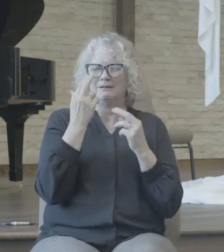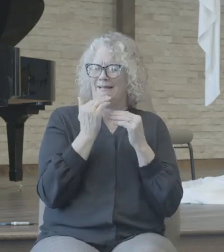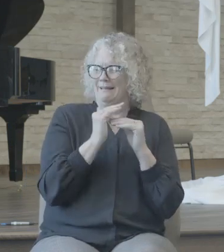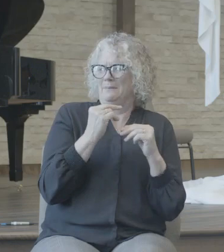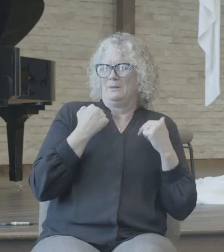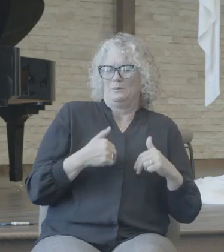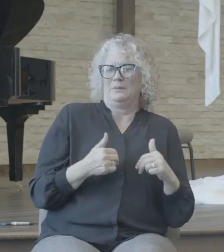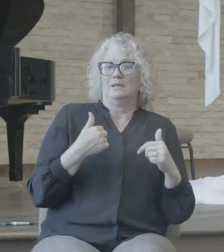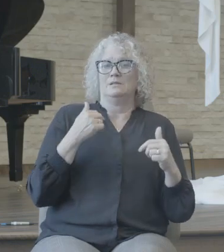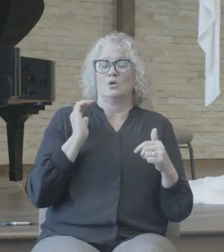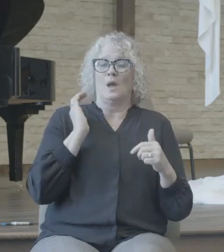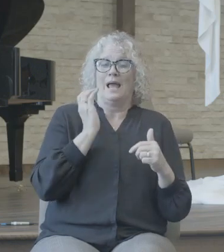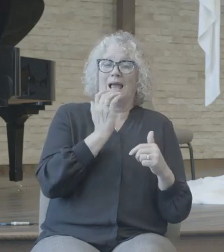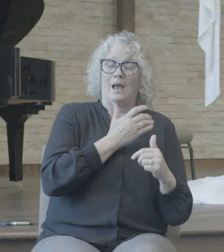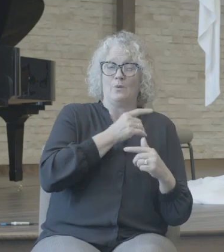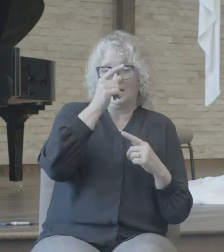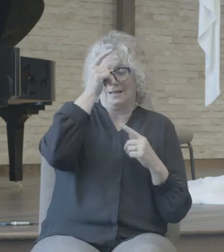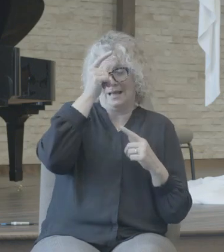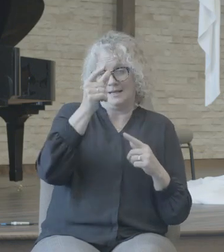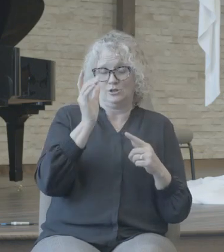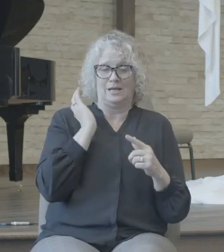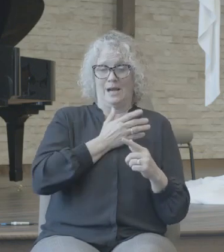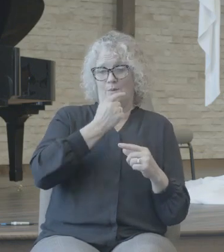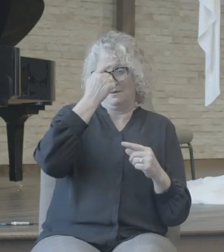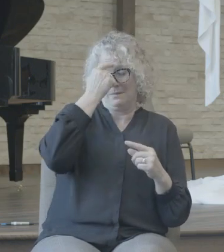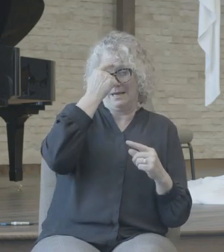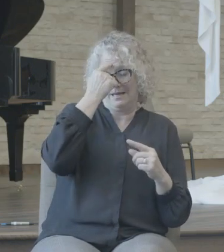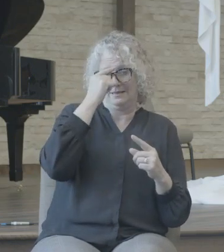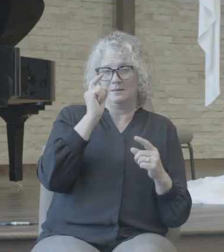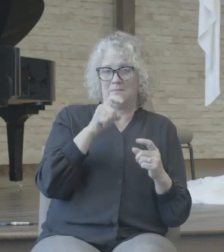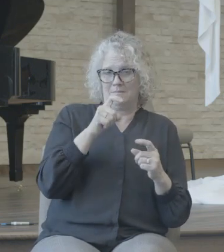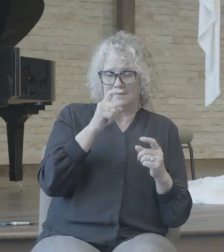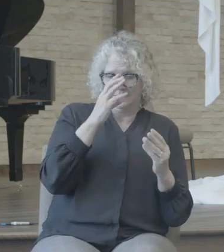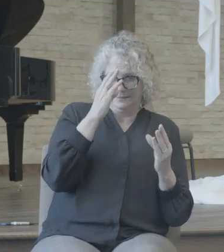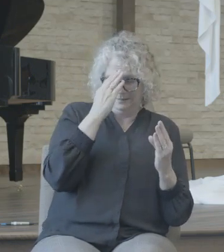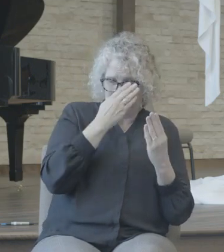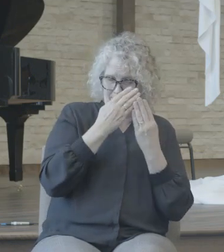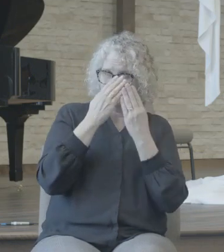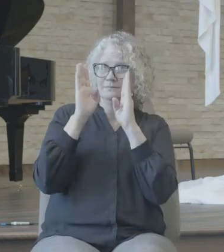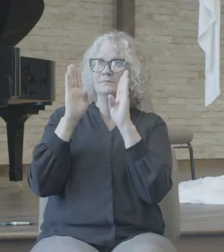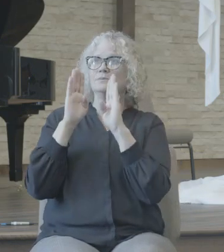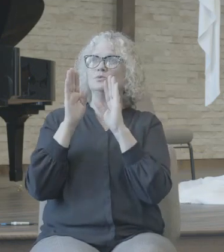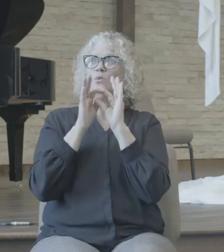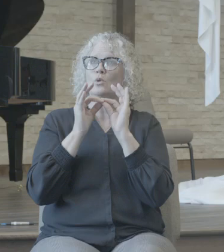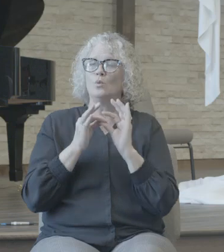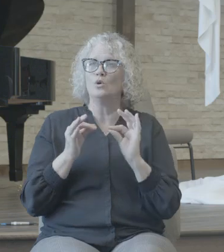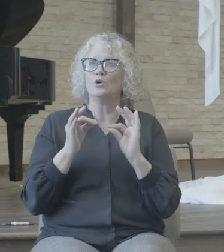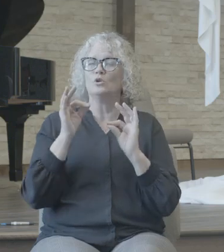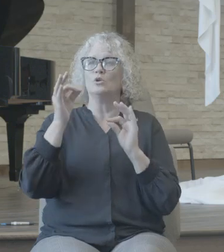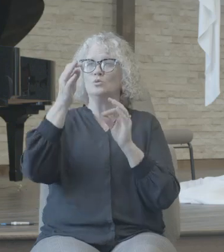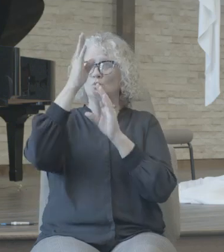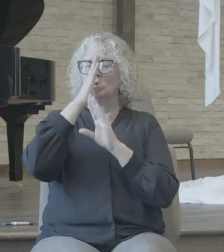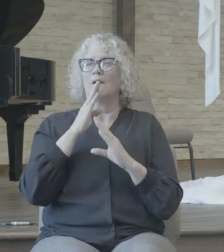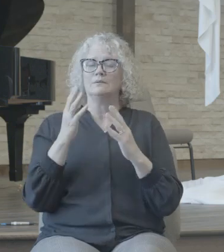subject our reason and logic, our minds, to the Word and to the will of God.